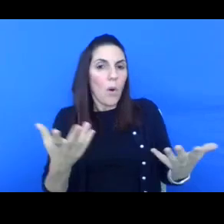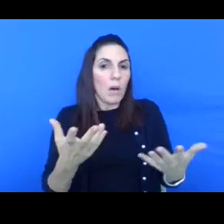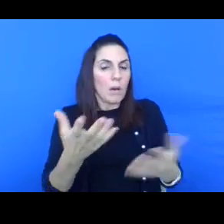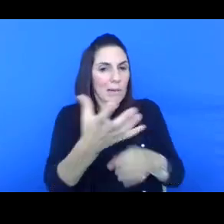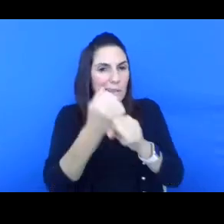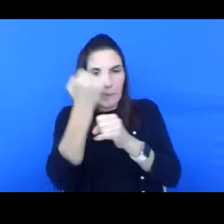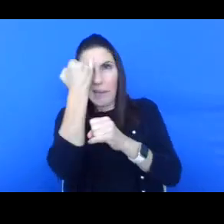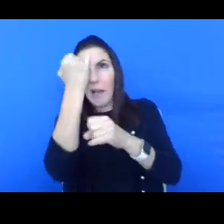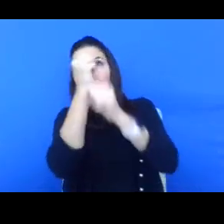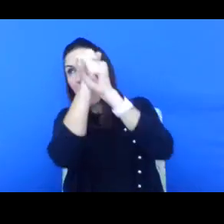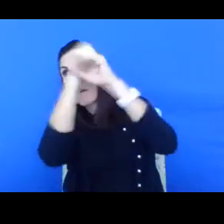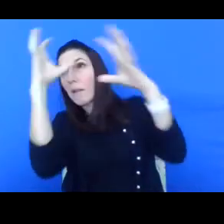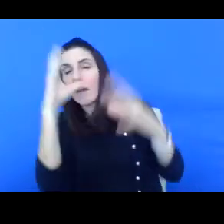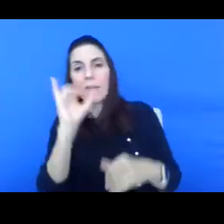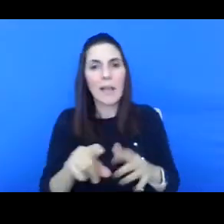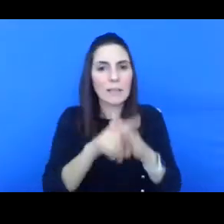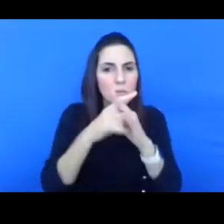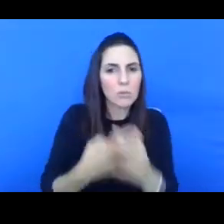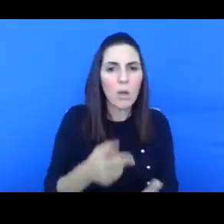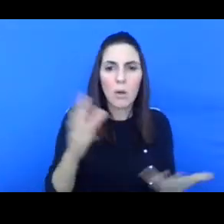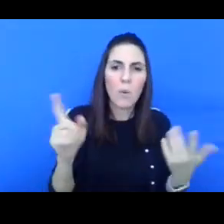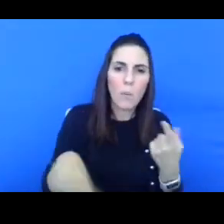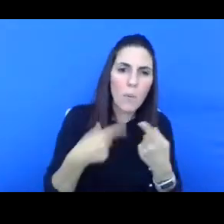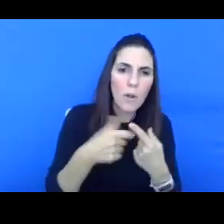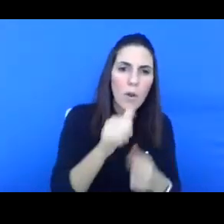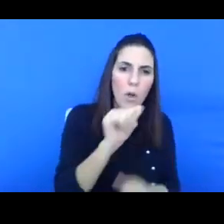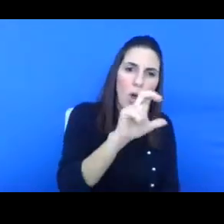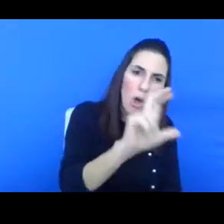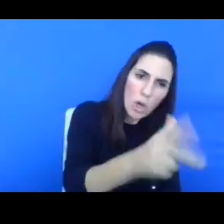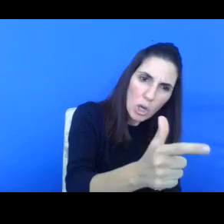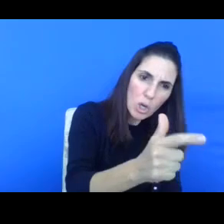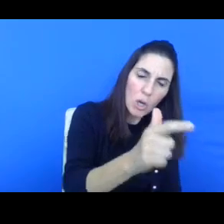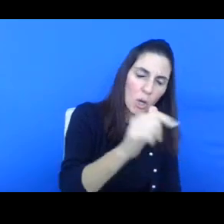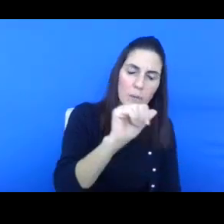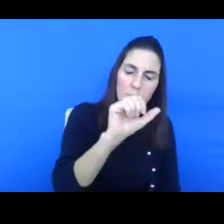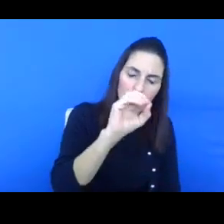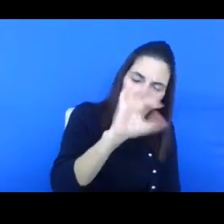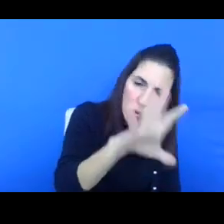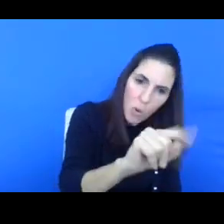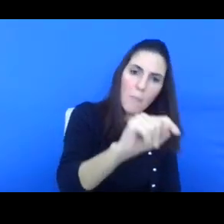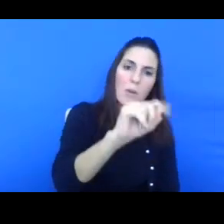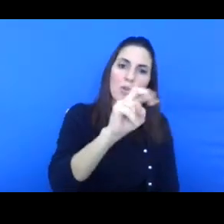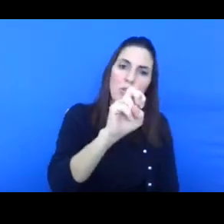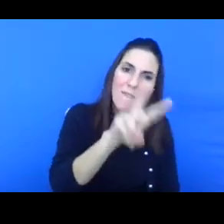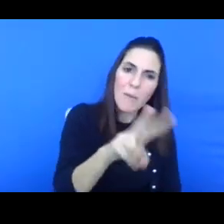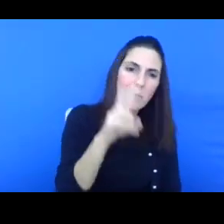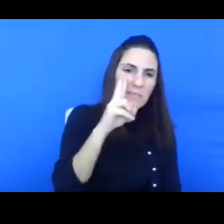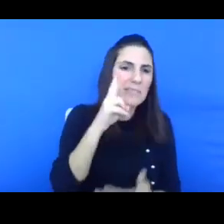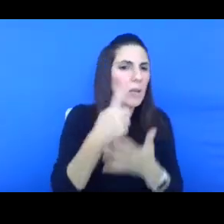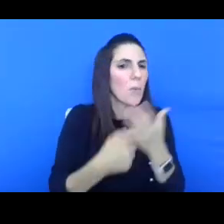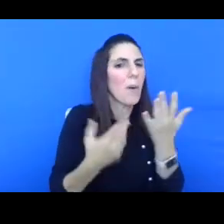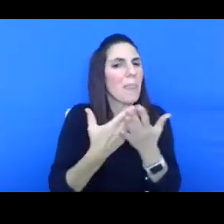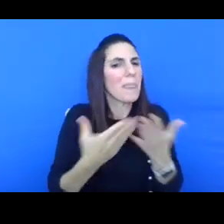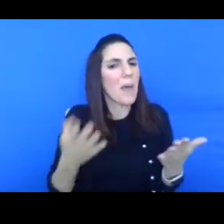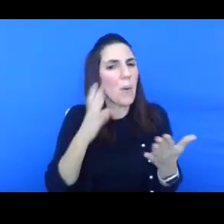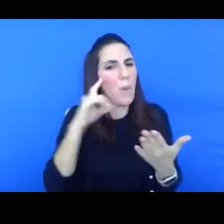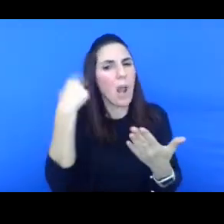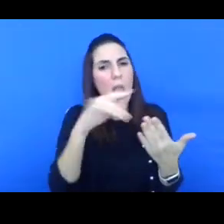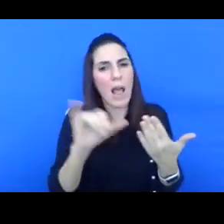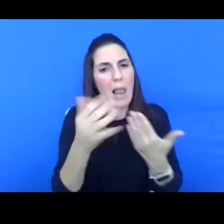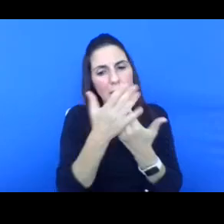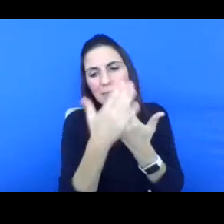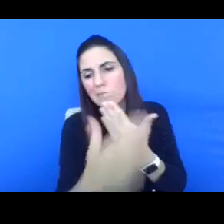back in October and November to give us an idea of what things will look like over the next 1, 2, or 3